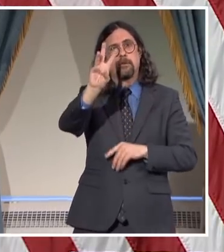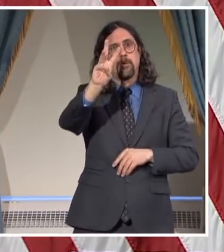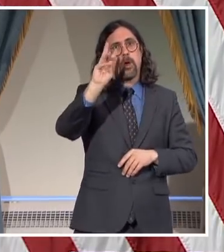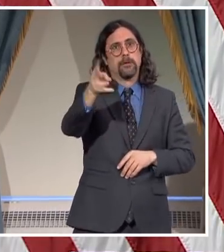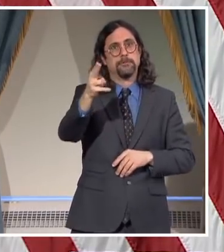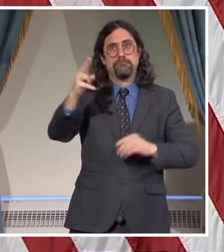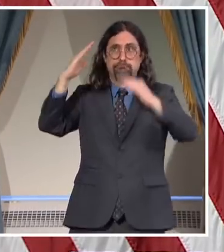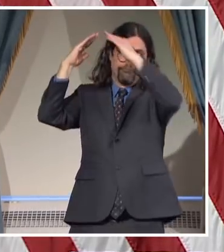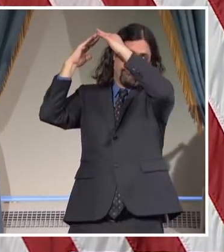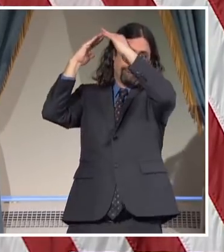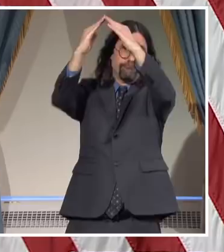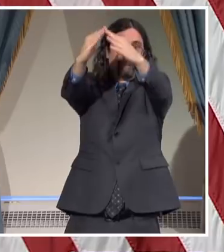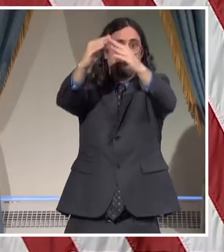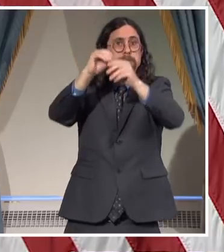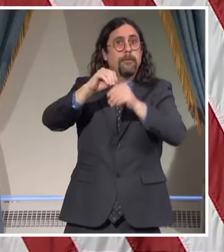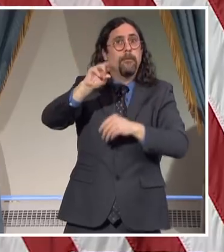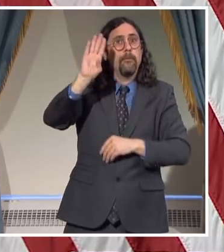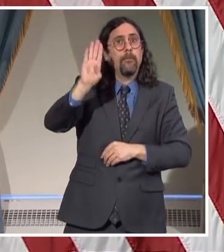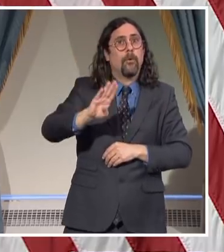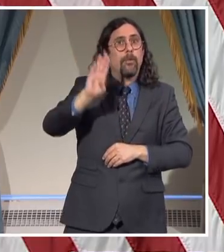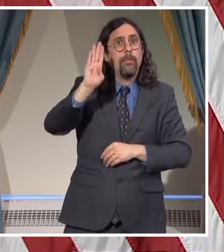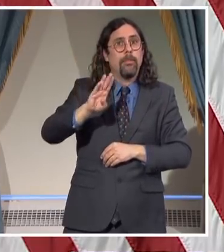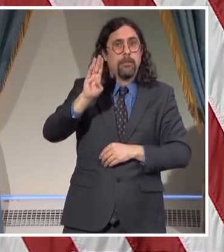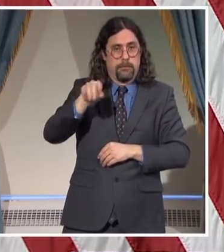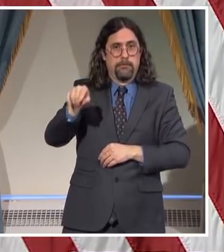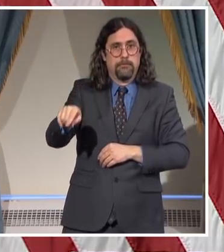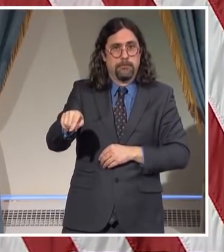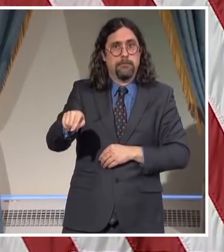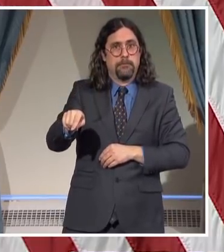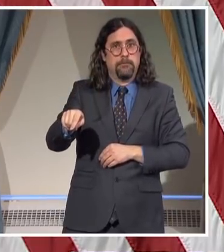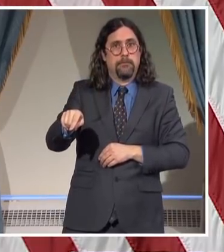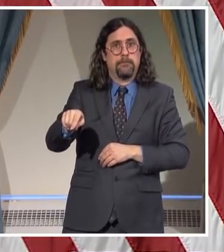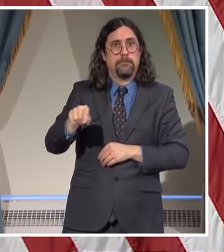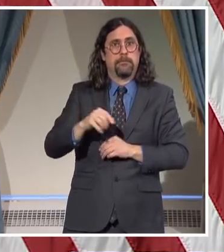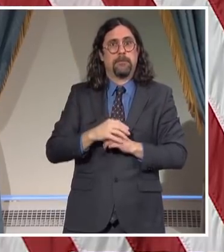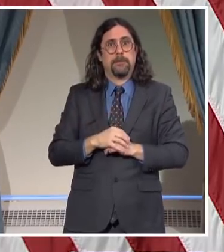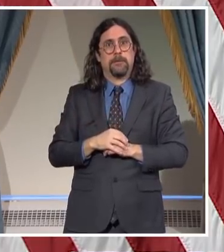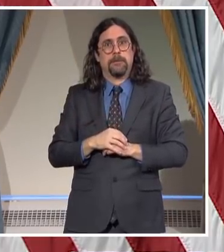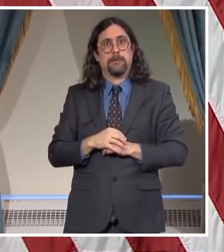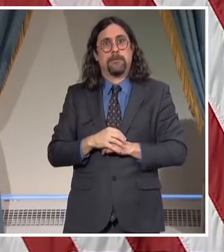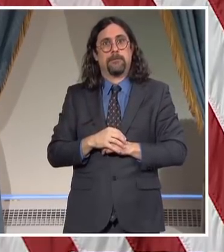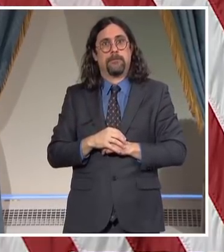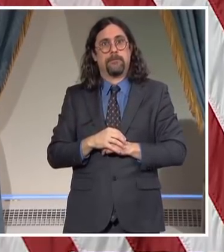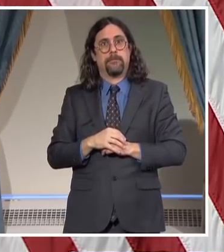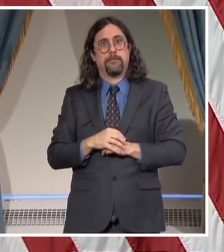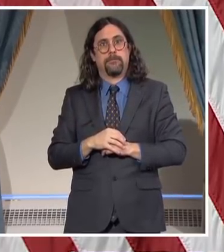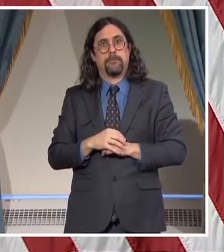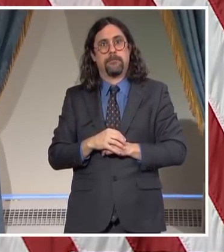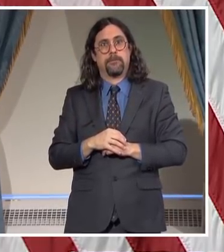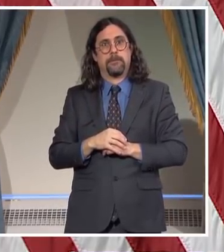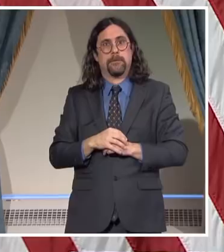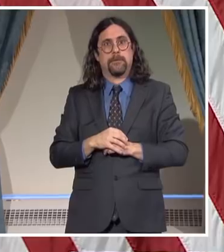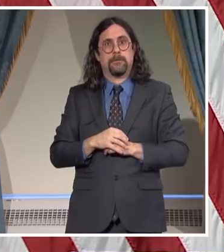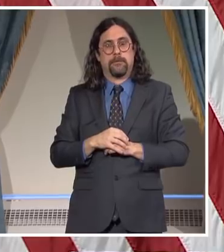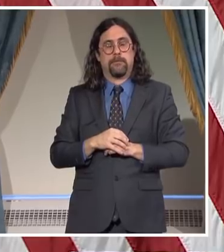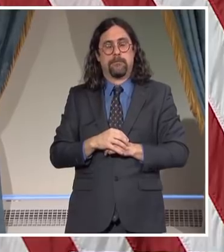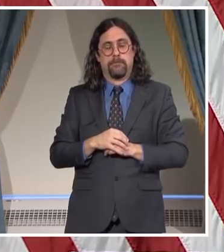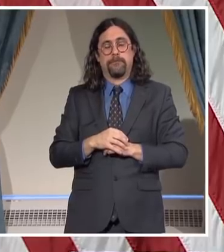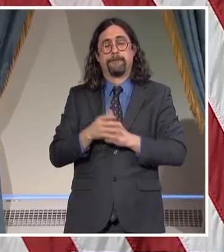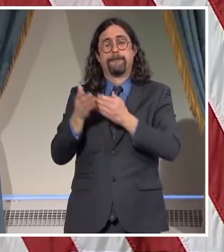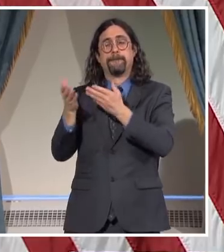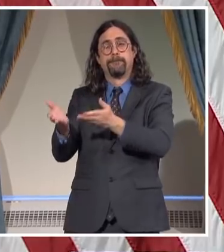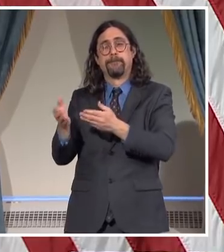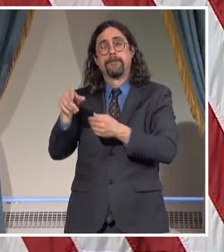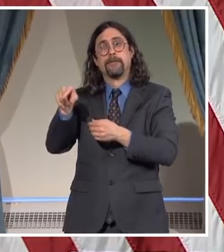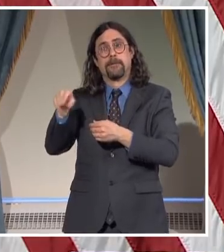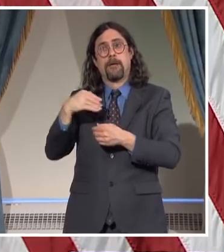and hospitals facilities from that 400, 100 to health and hospitals facilities, 300 to all different types of voluntary hospitals, wherever